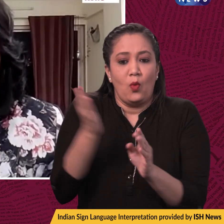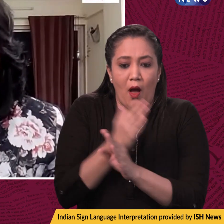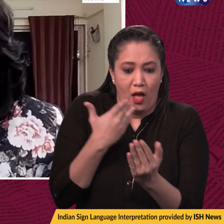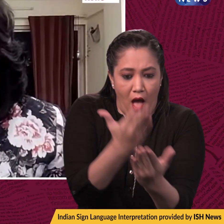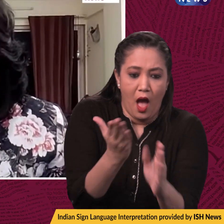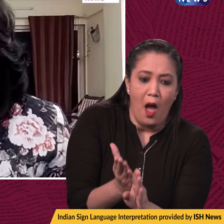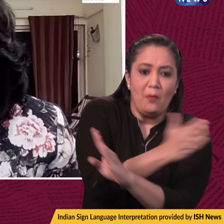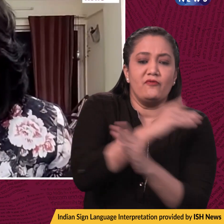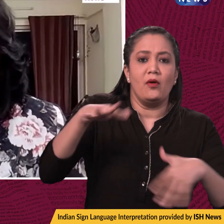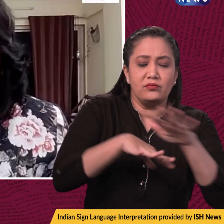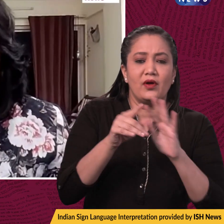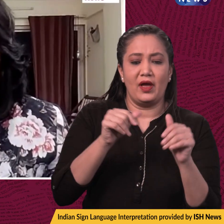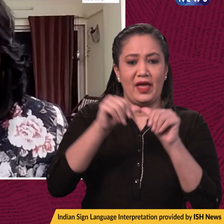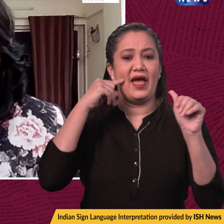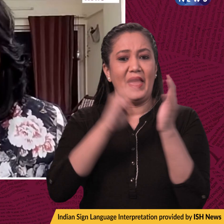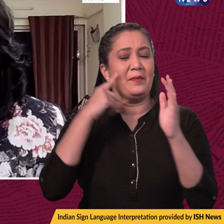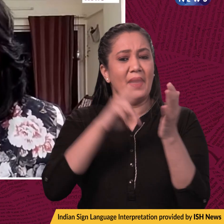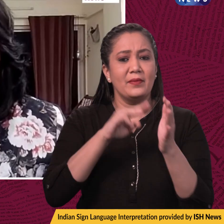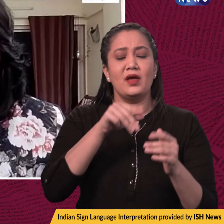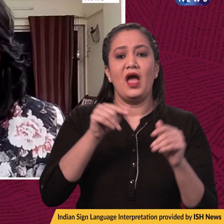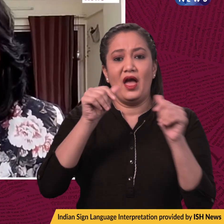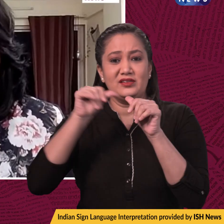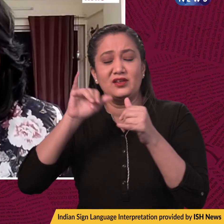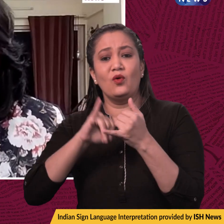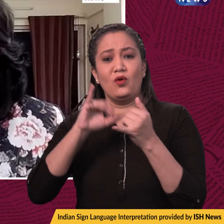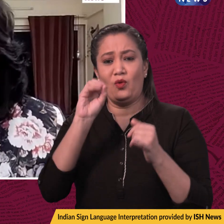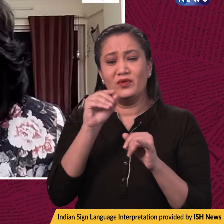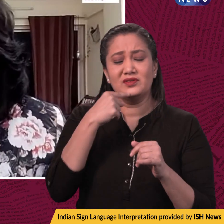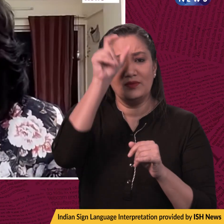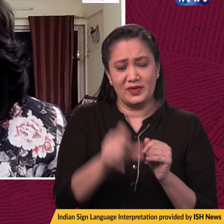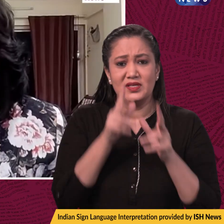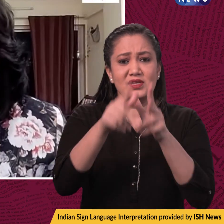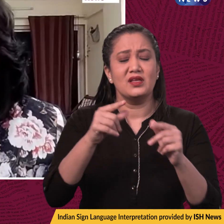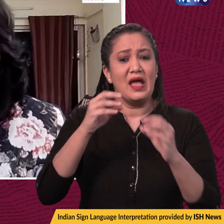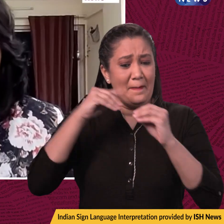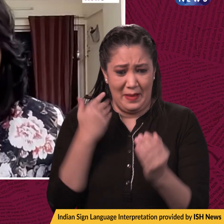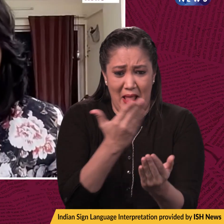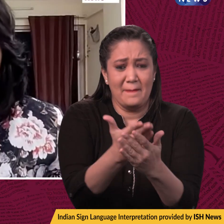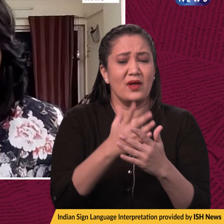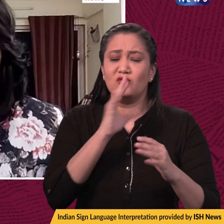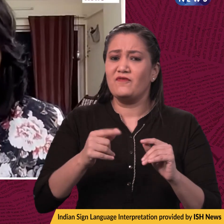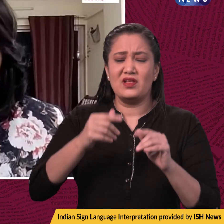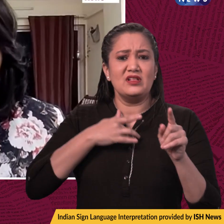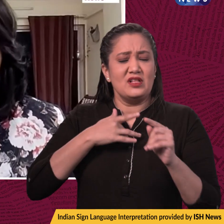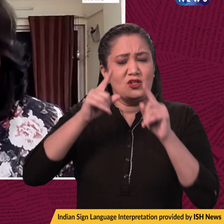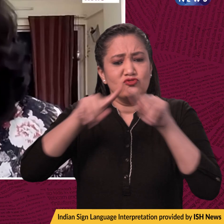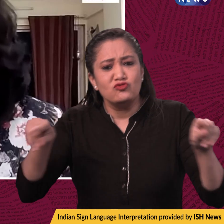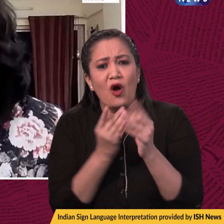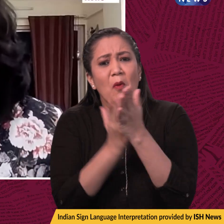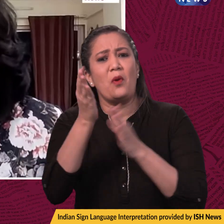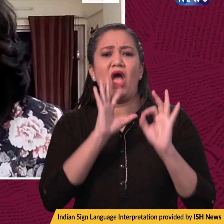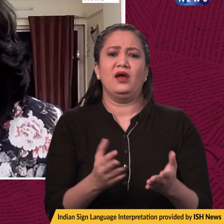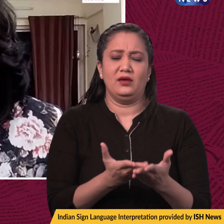before the introduction. AMIM leader Asaduddin Owaisi termed the bill as a retrograde